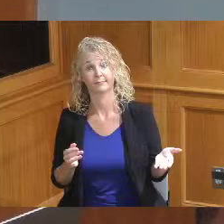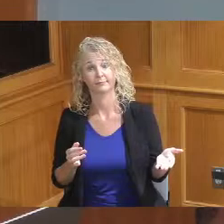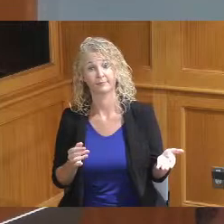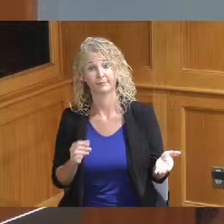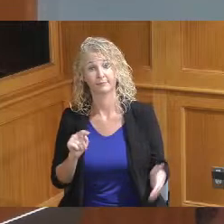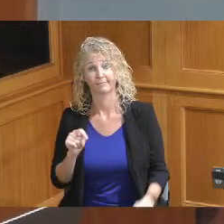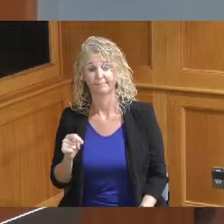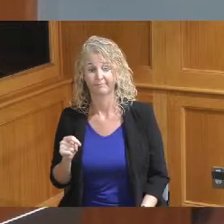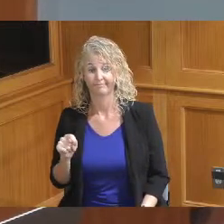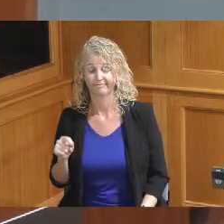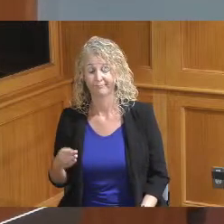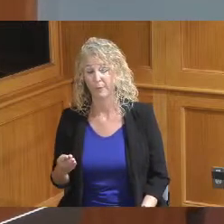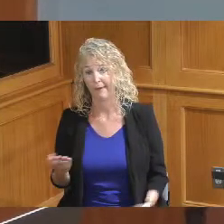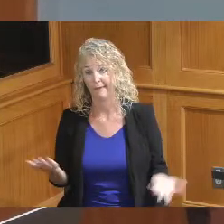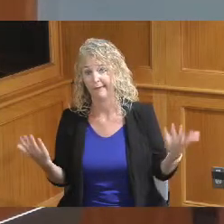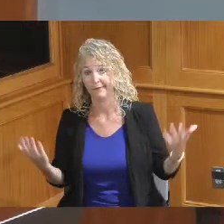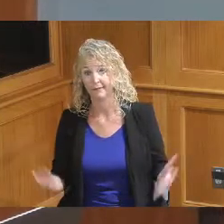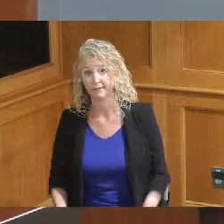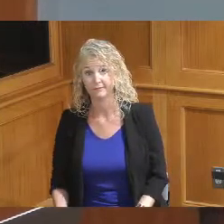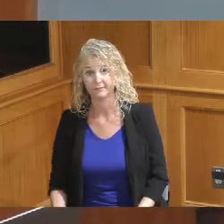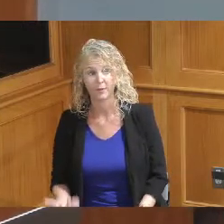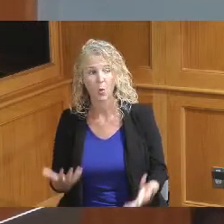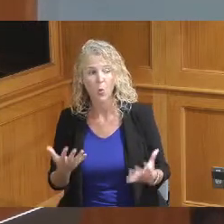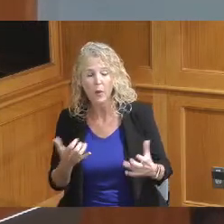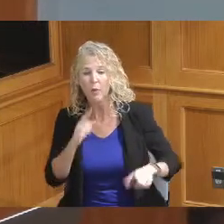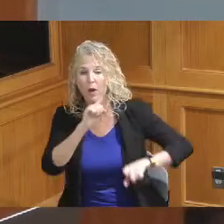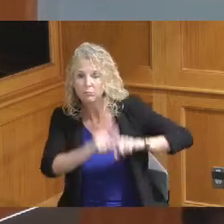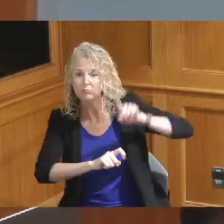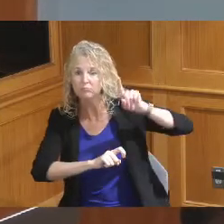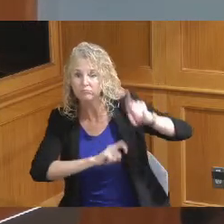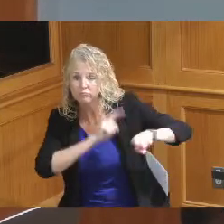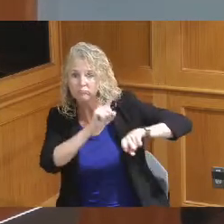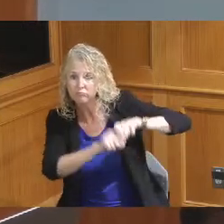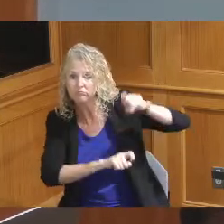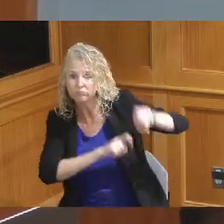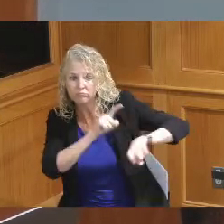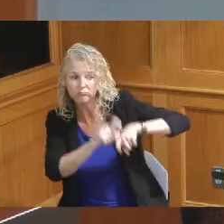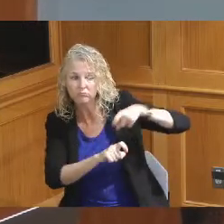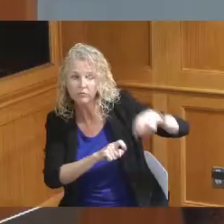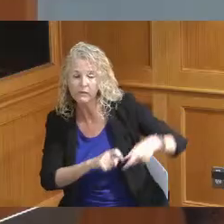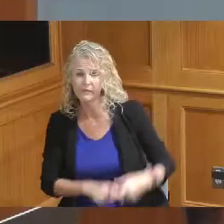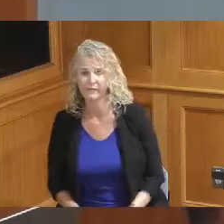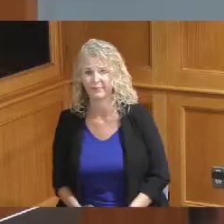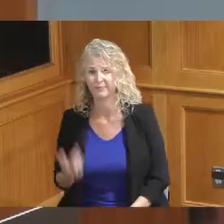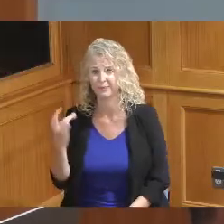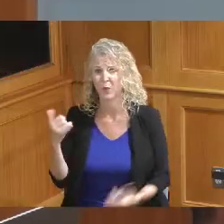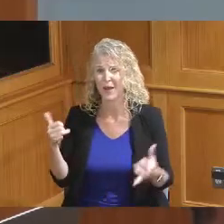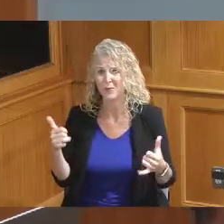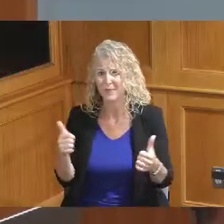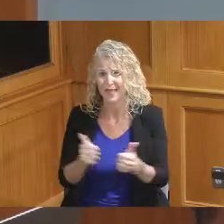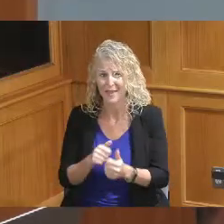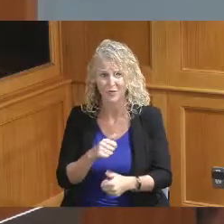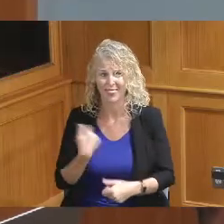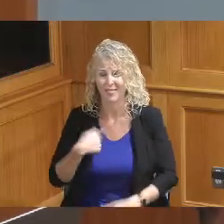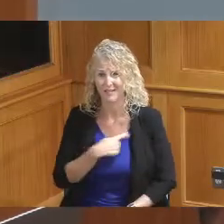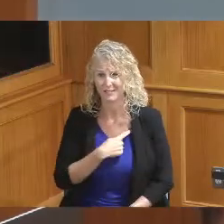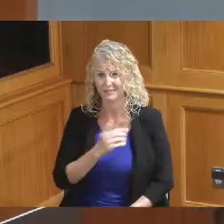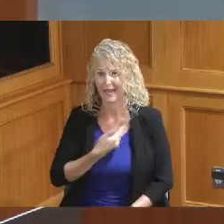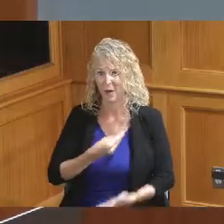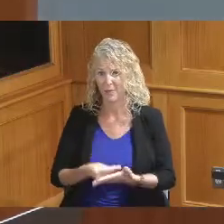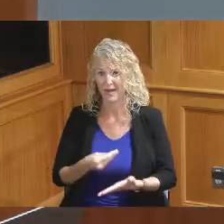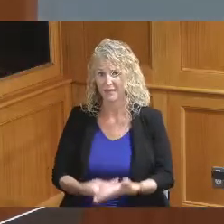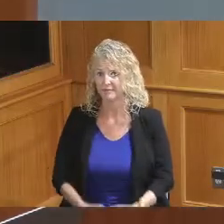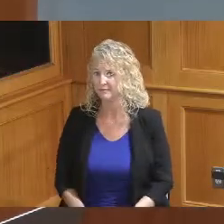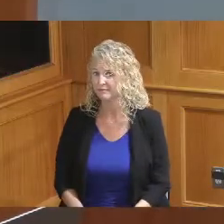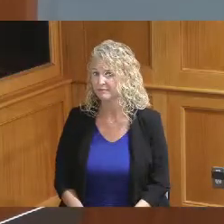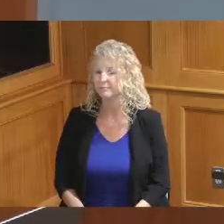for us who wish to question them. Quit claim you should consider. You would